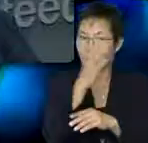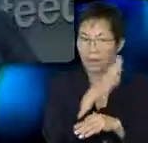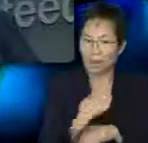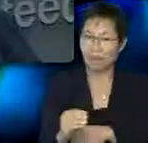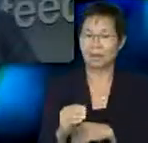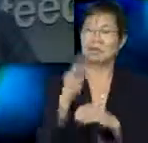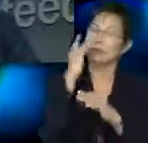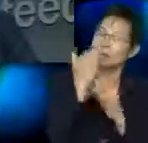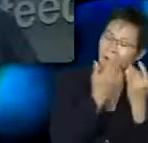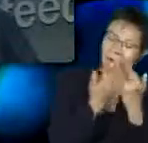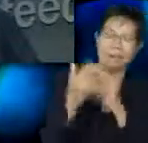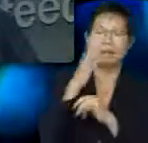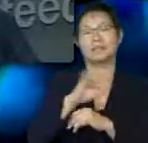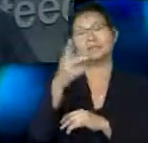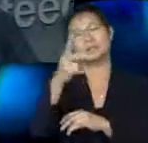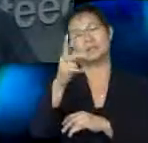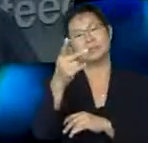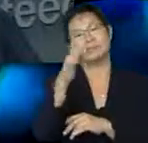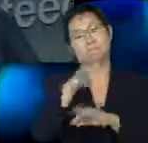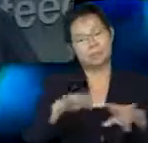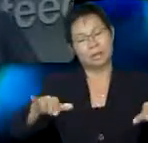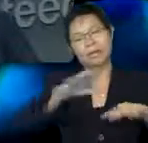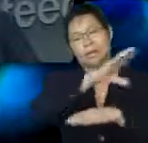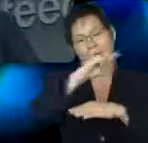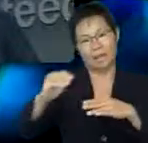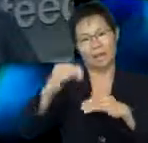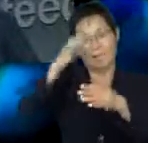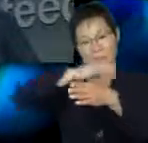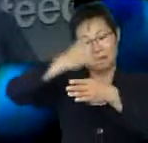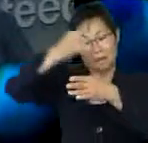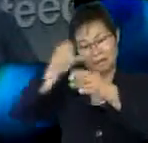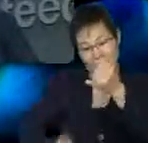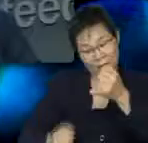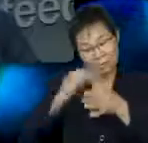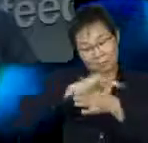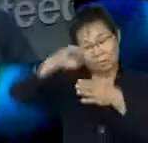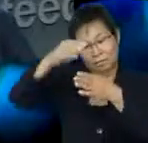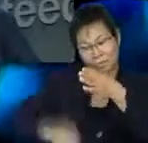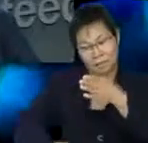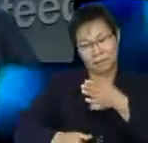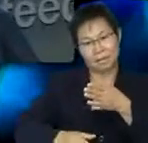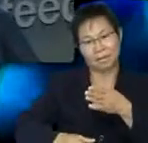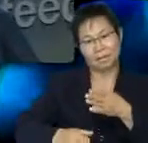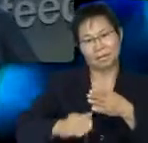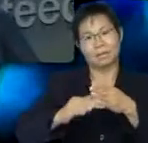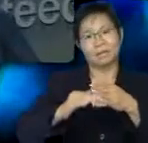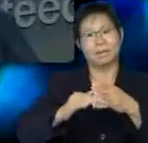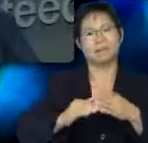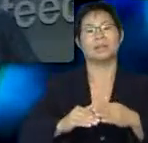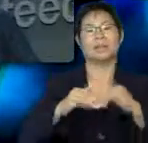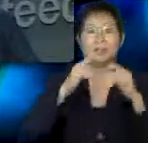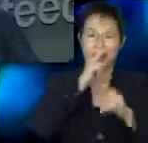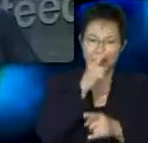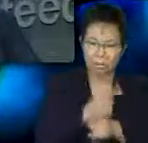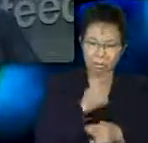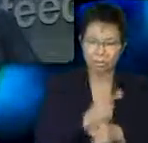and its color and its spelling and so on. And finally, they move on to a writing sequence whereby they actually